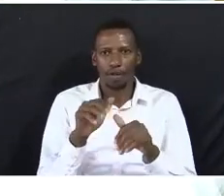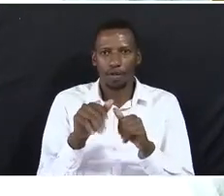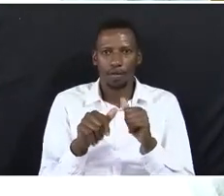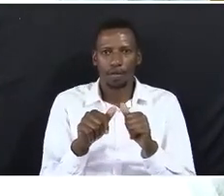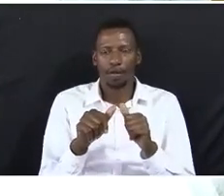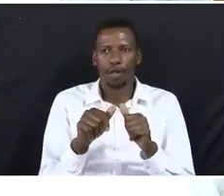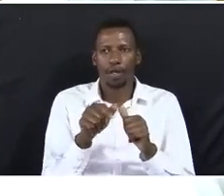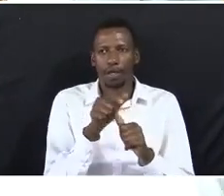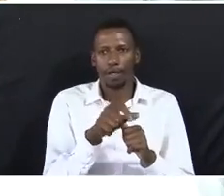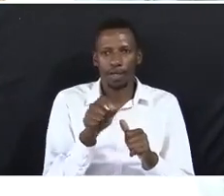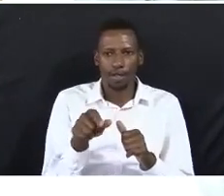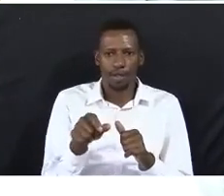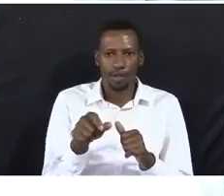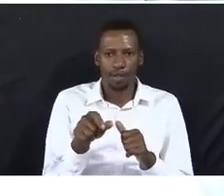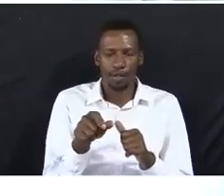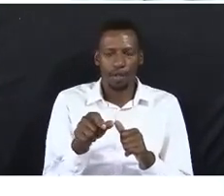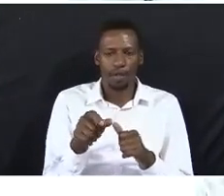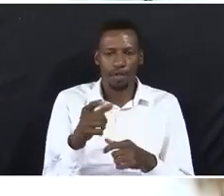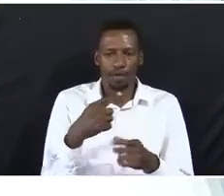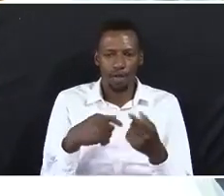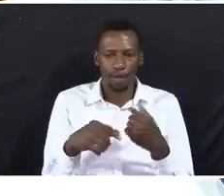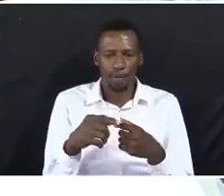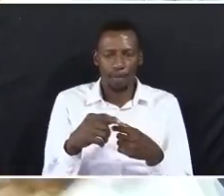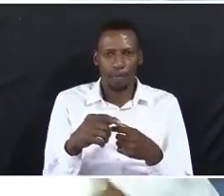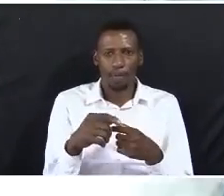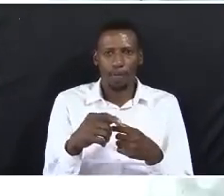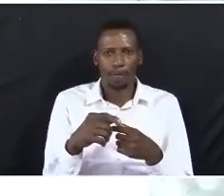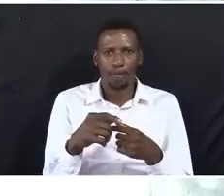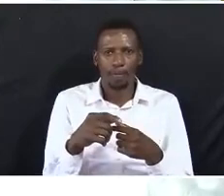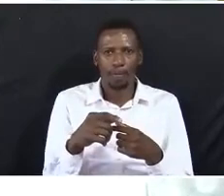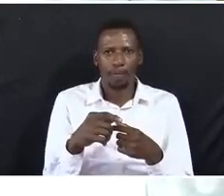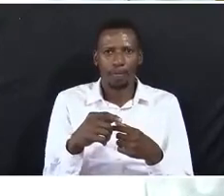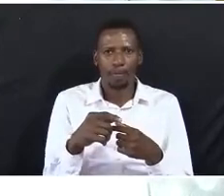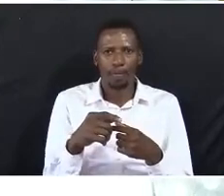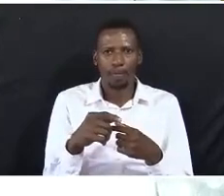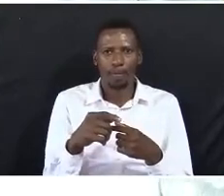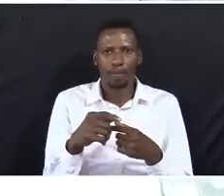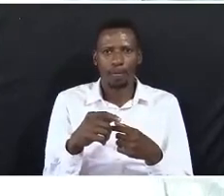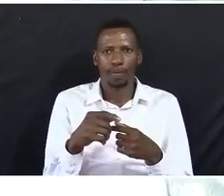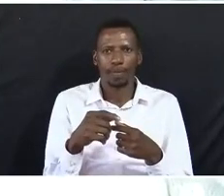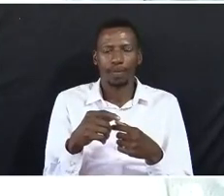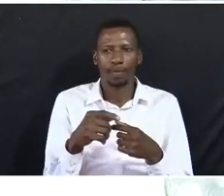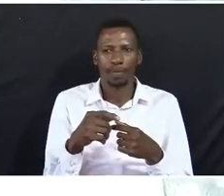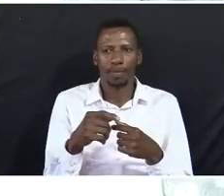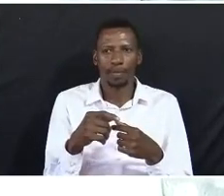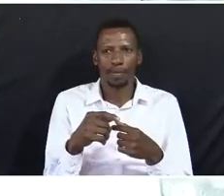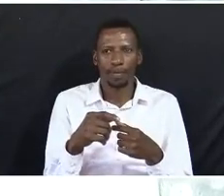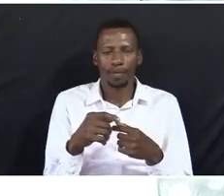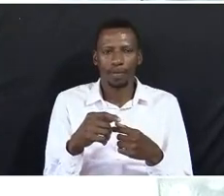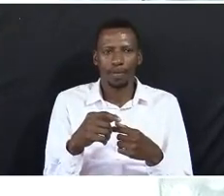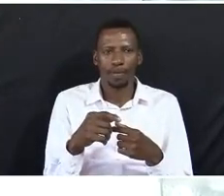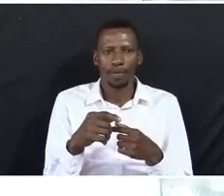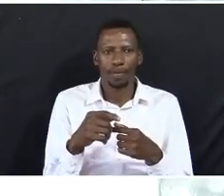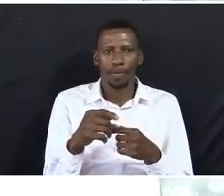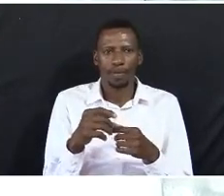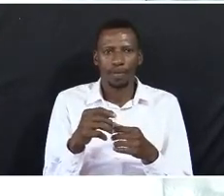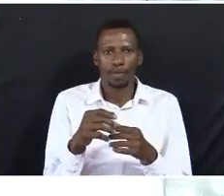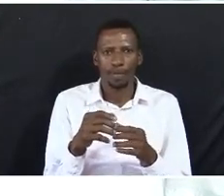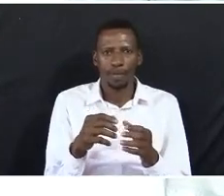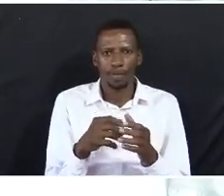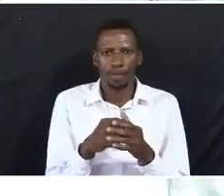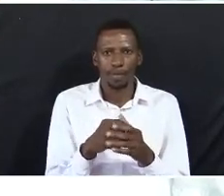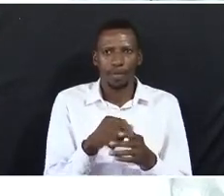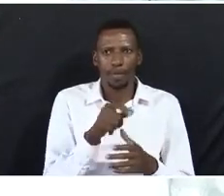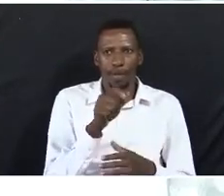his property. To the first one, he gave 5 bags of gold. To the second one, he gave 2 bags of gold. To the third one, he gave 1 bag of gold.